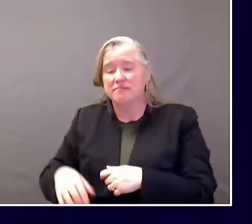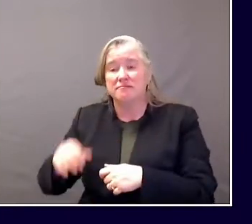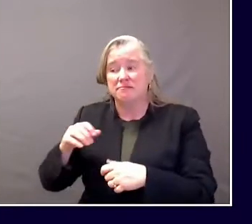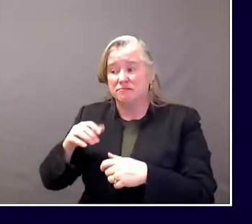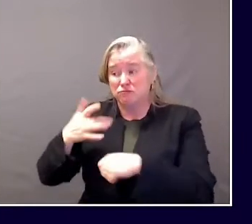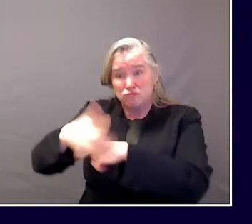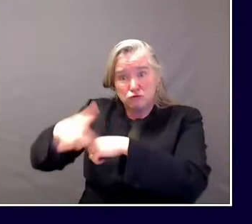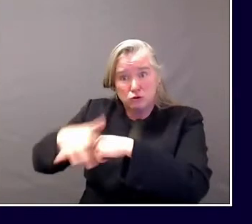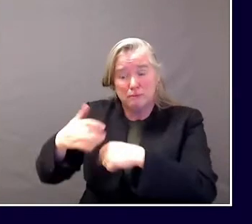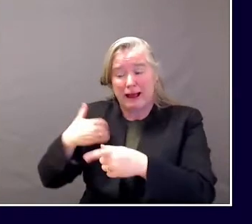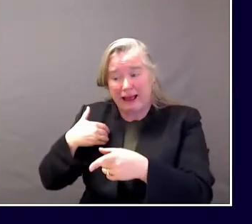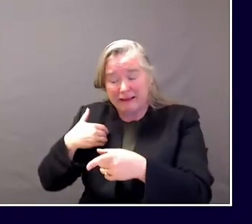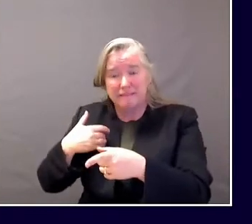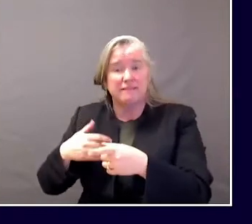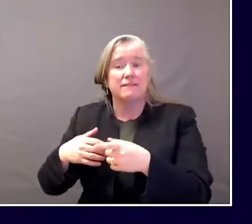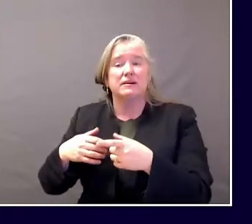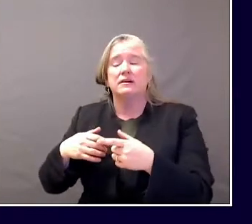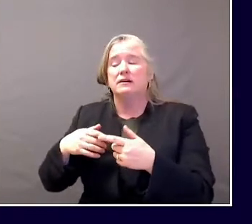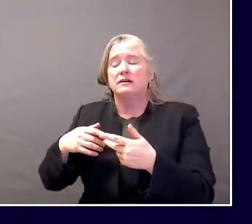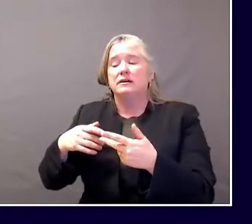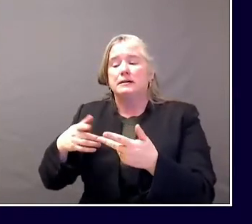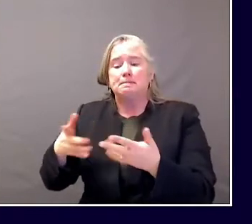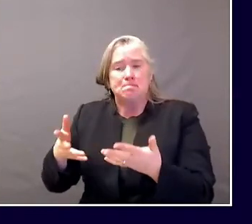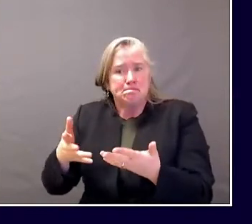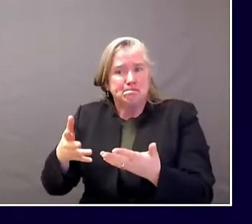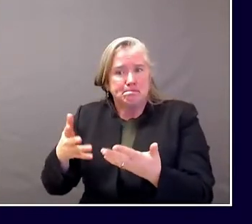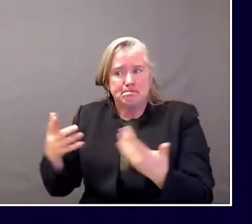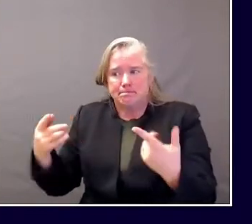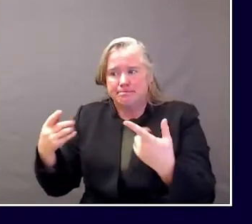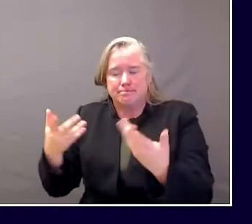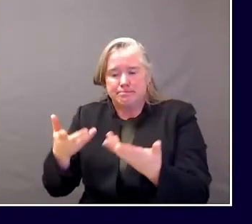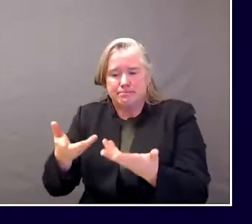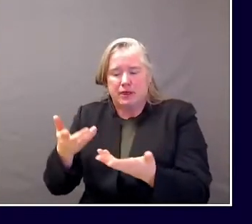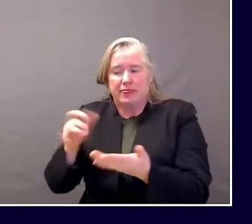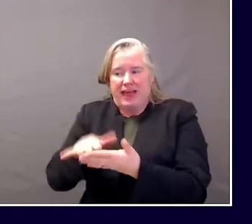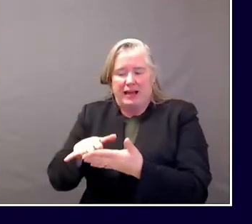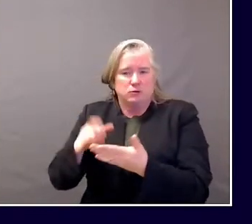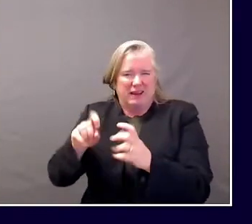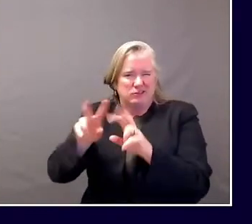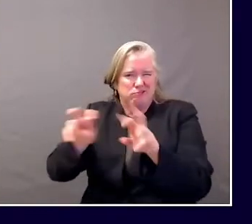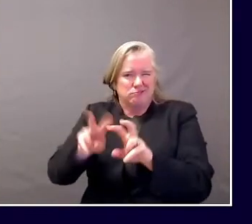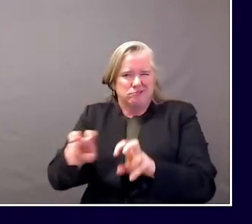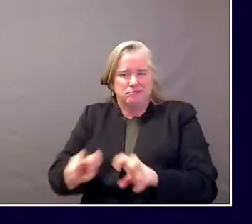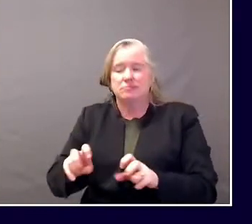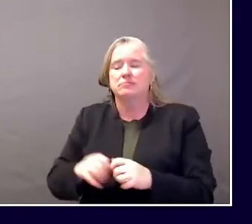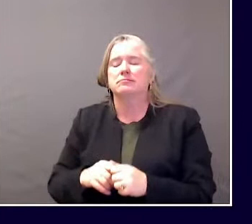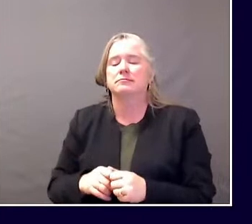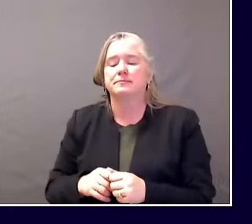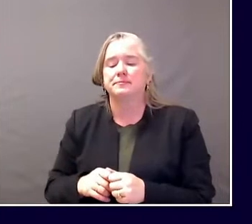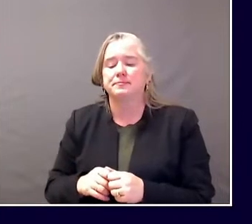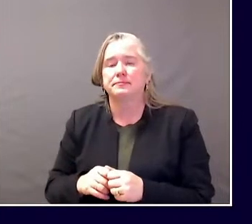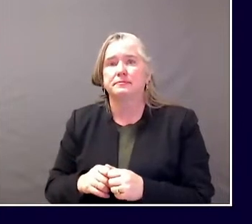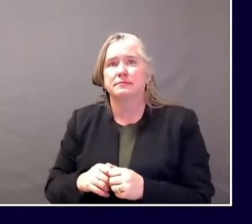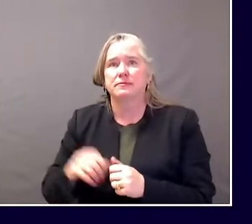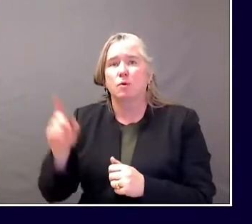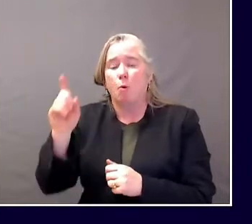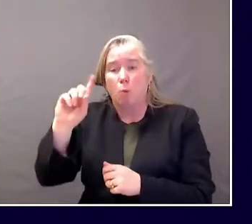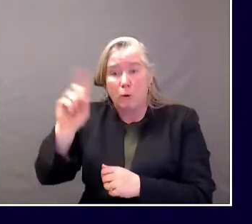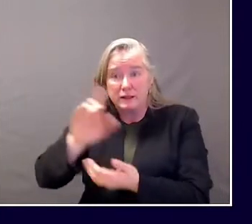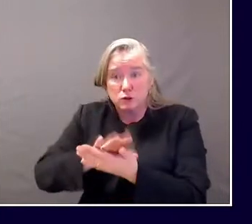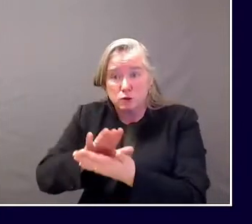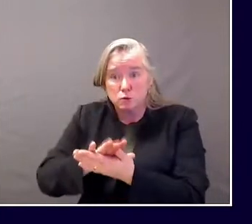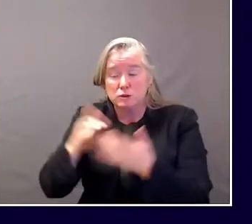that this large-scale community-level vaccination effort will take many, many, many